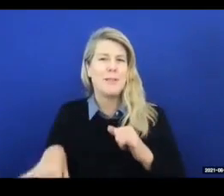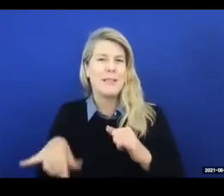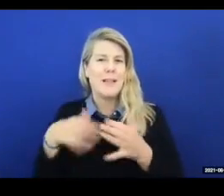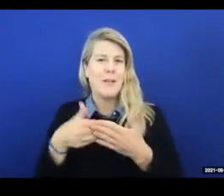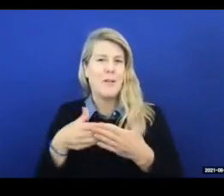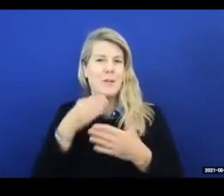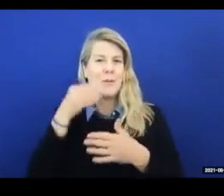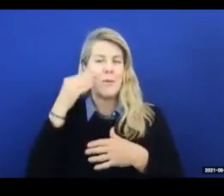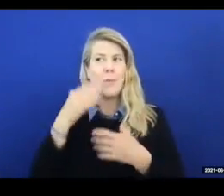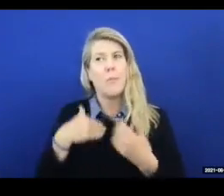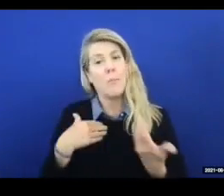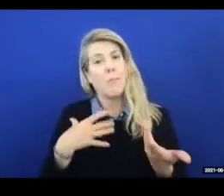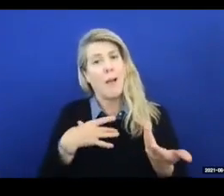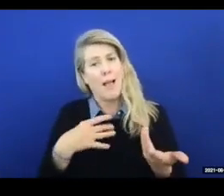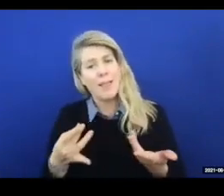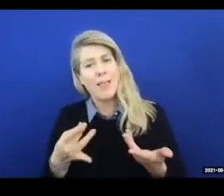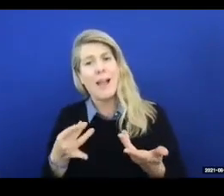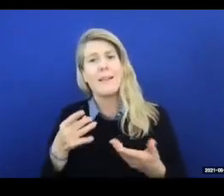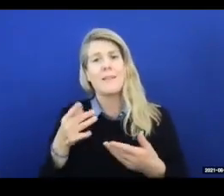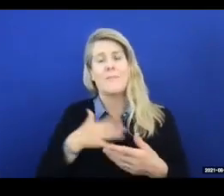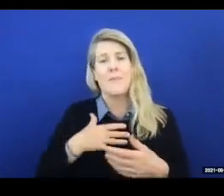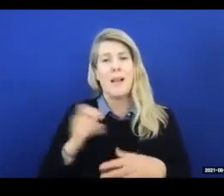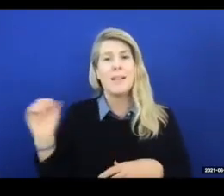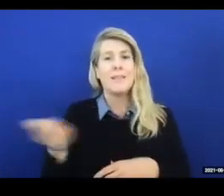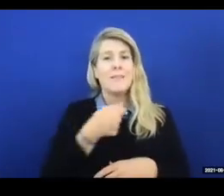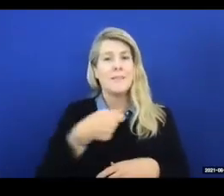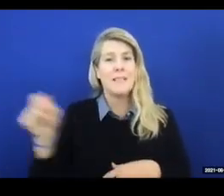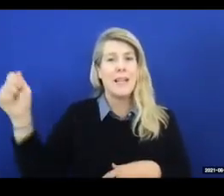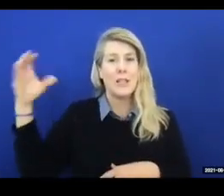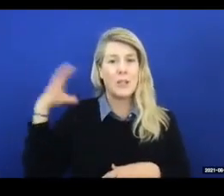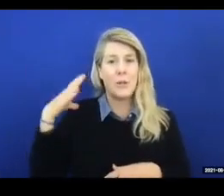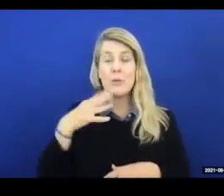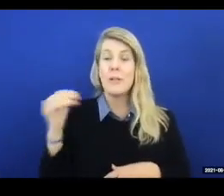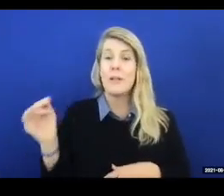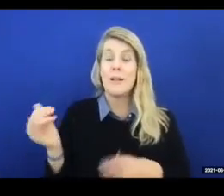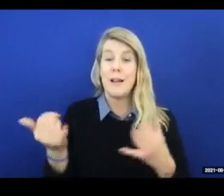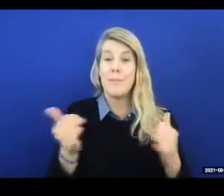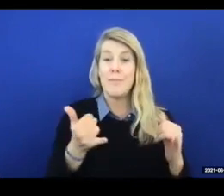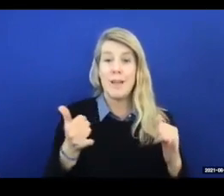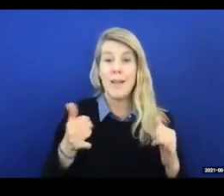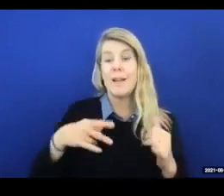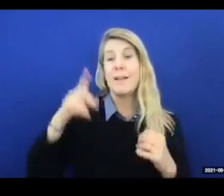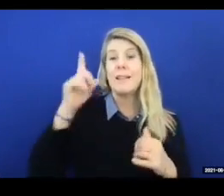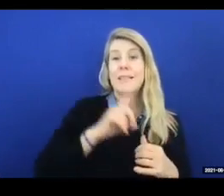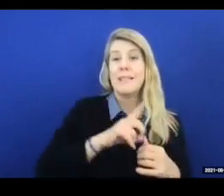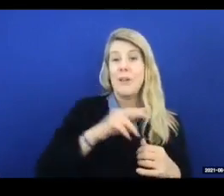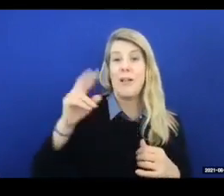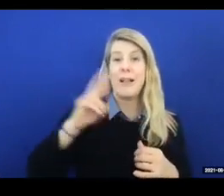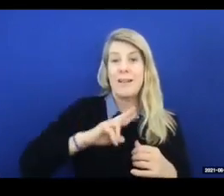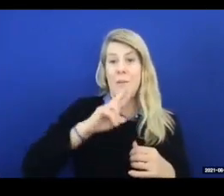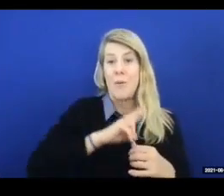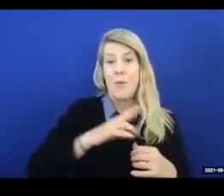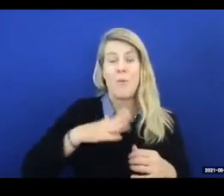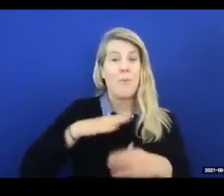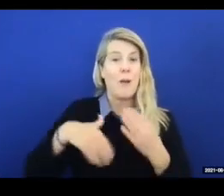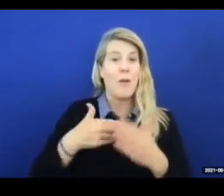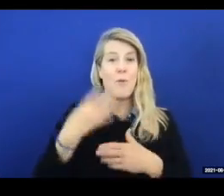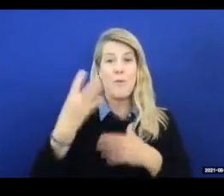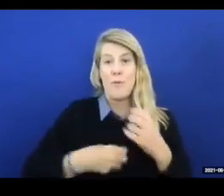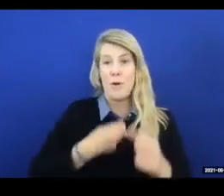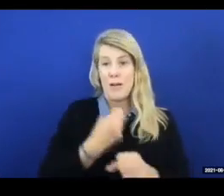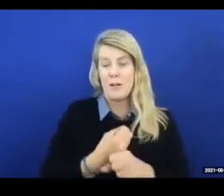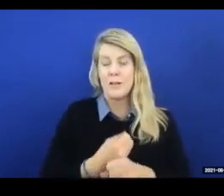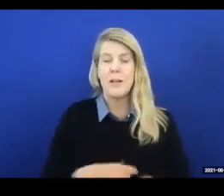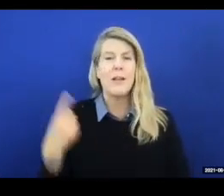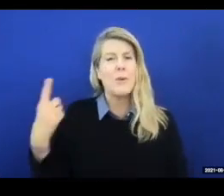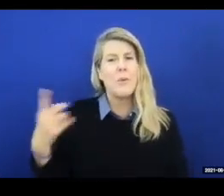really liked the tennis coach, who was like a second mother to many of us, and I played both singles and doubles my entire 4 years. One